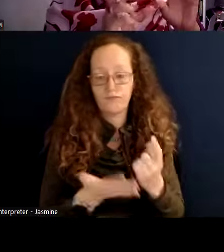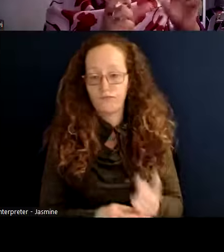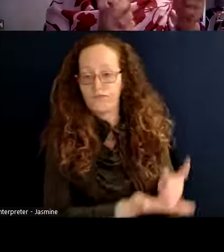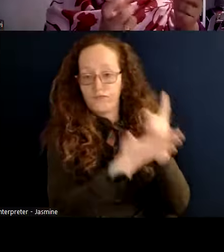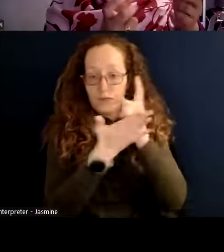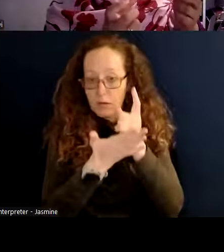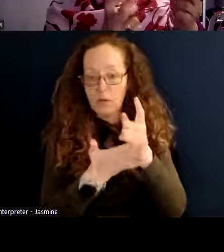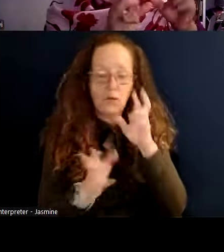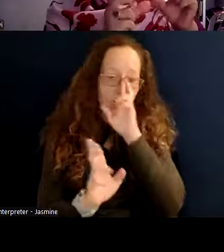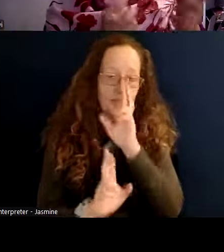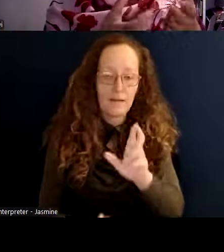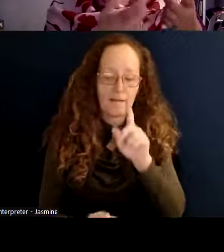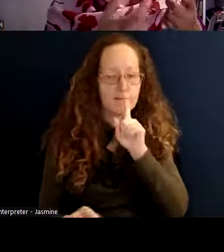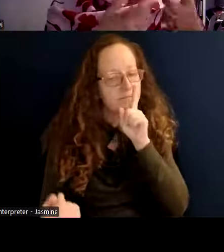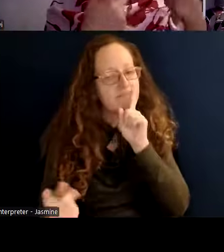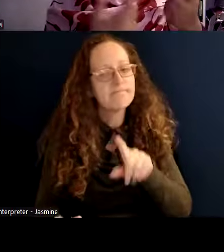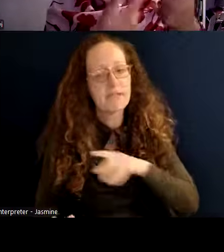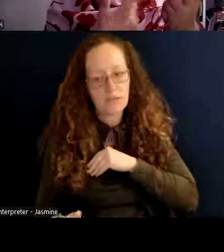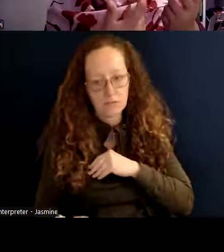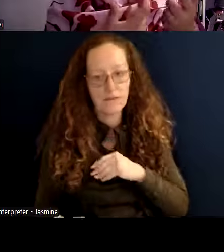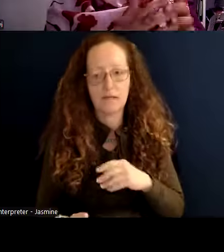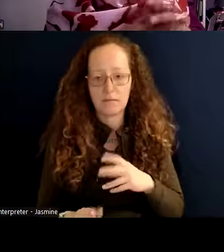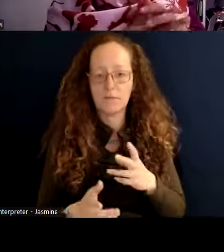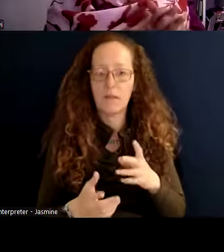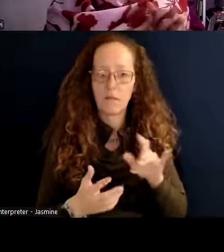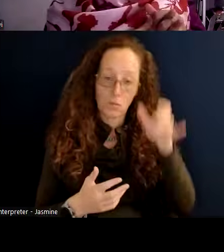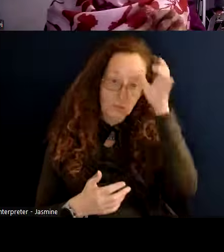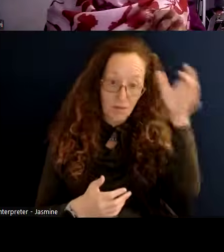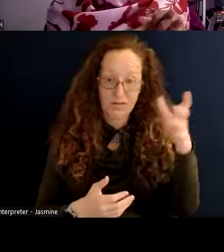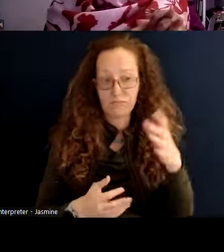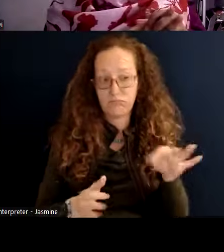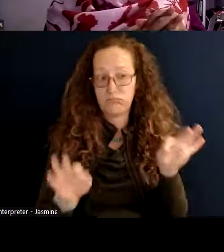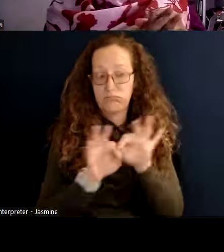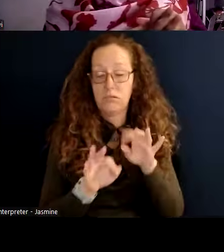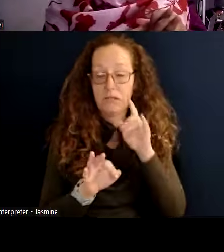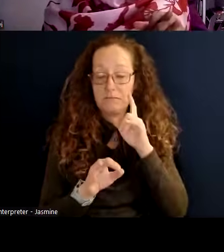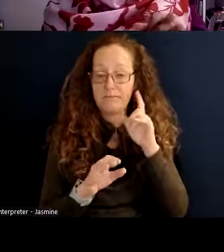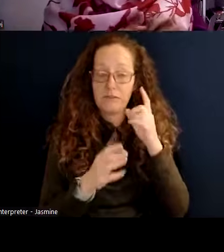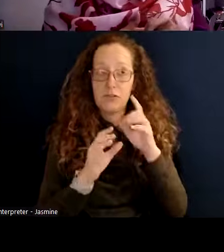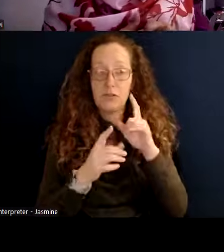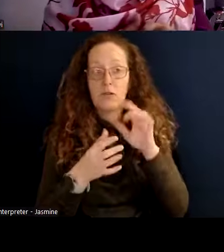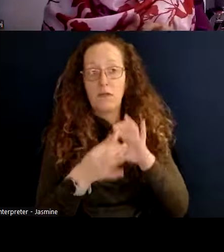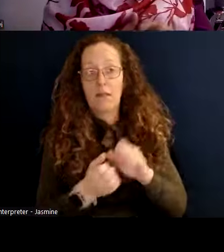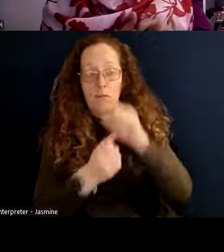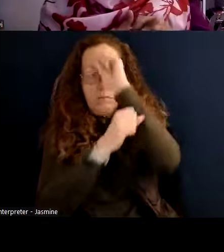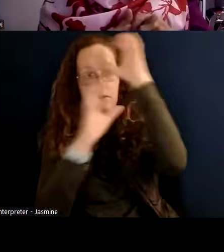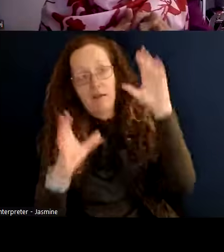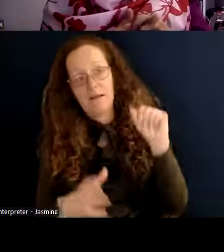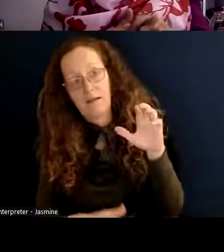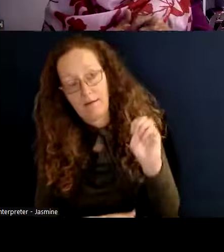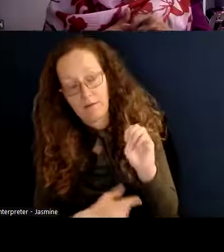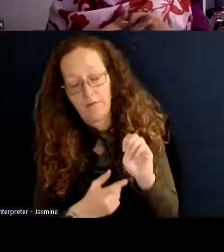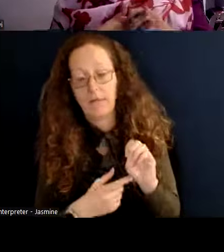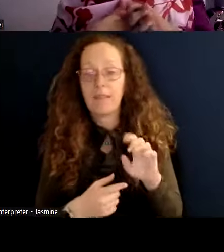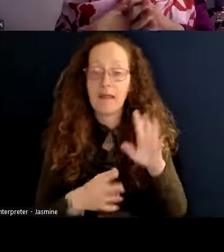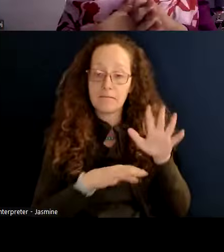two concepts become incredibly important as we think of care within this space. In line with this indigenous archaeological